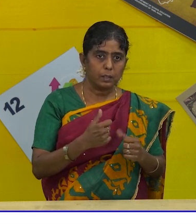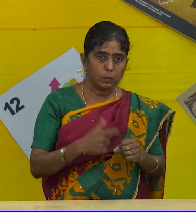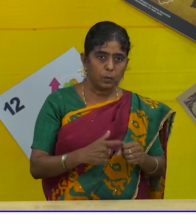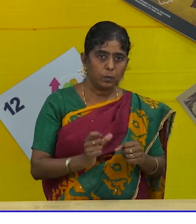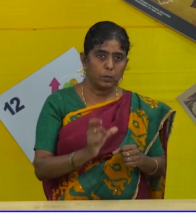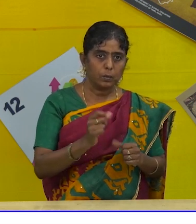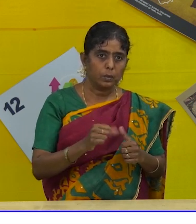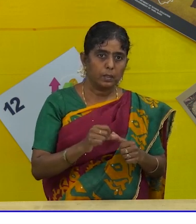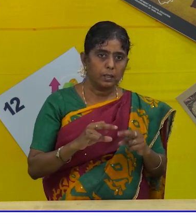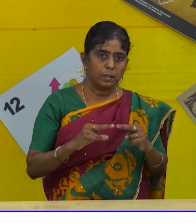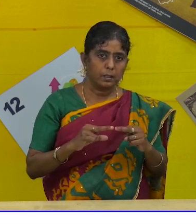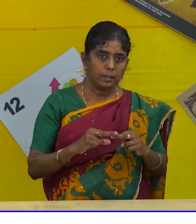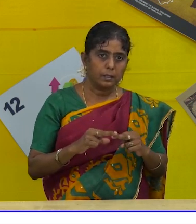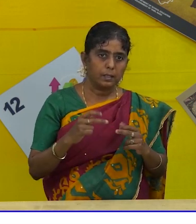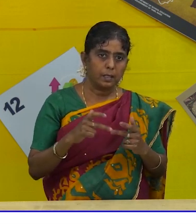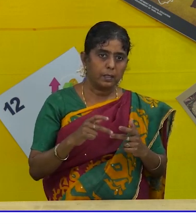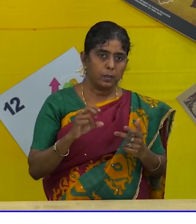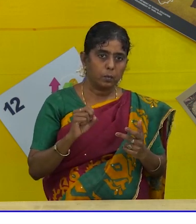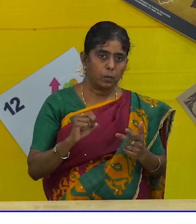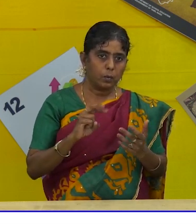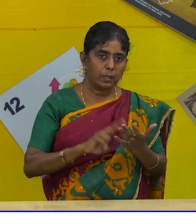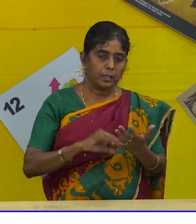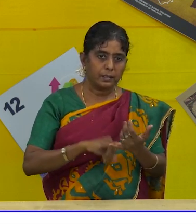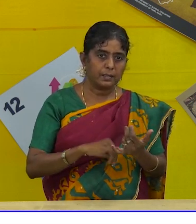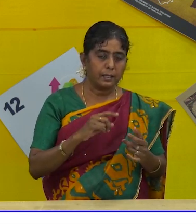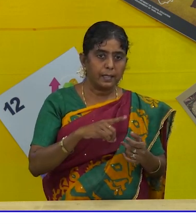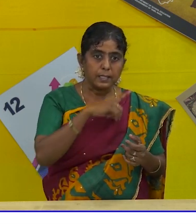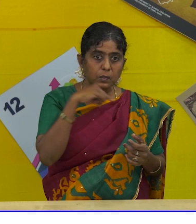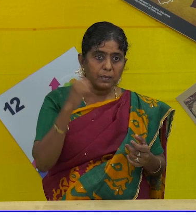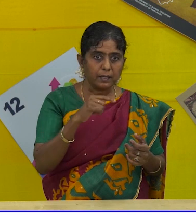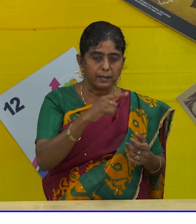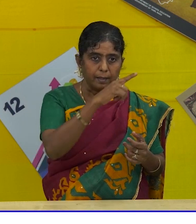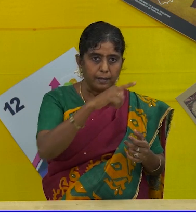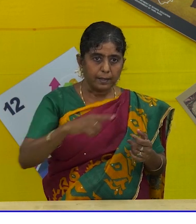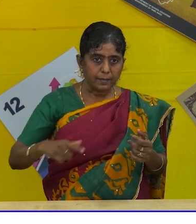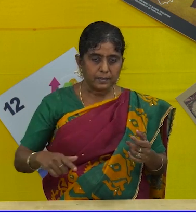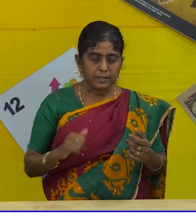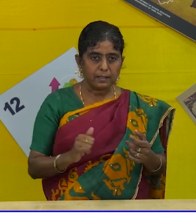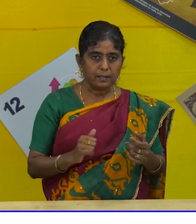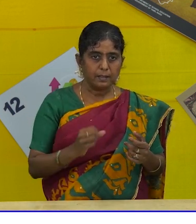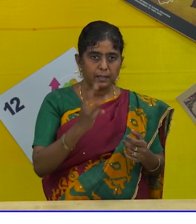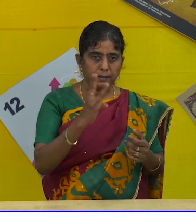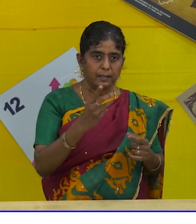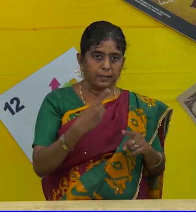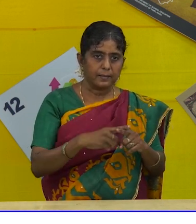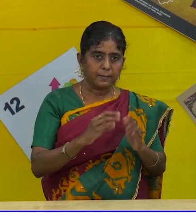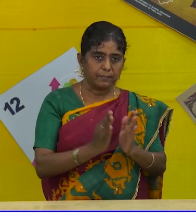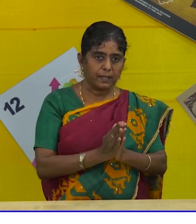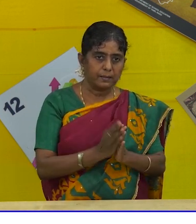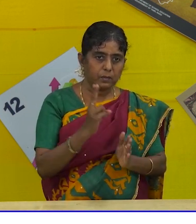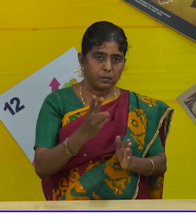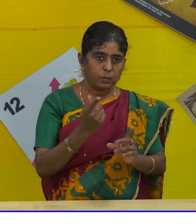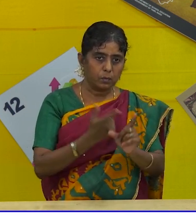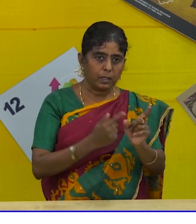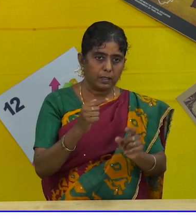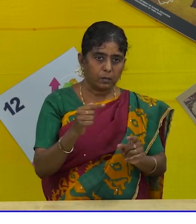See that only one straight line. Red color one, you can see that representing the straight line. 3x plus